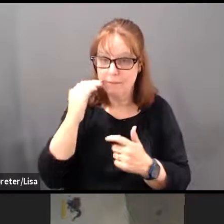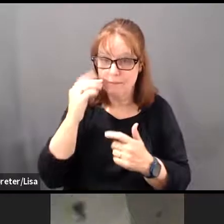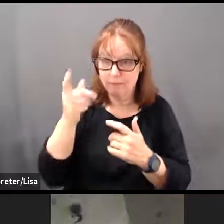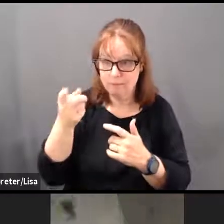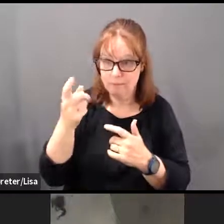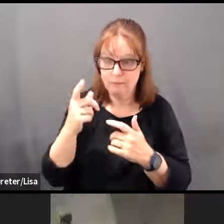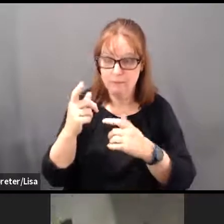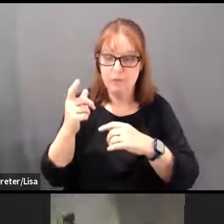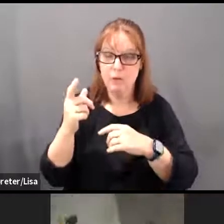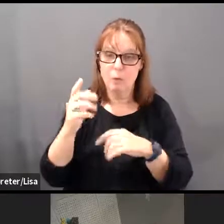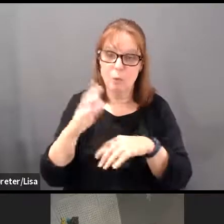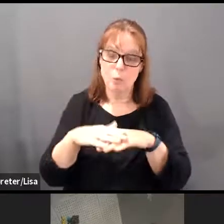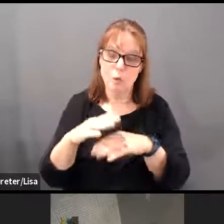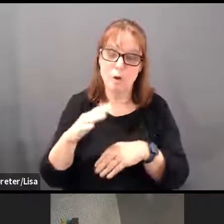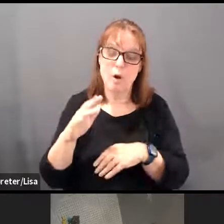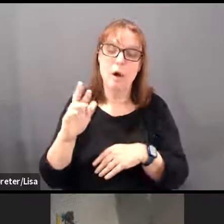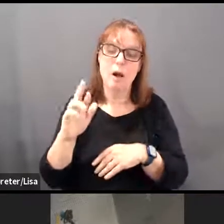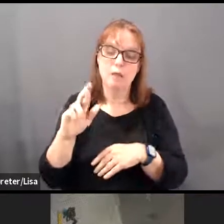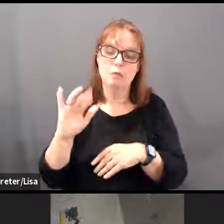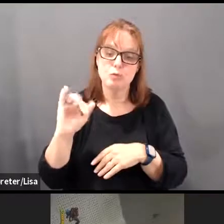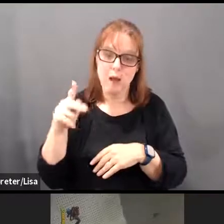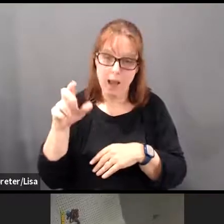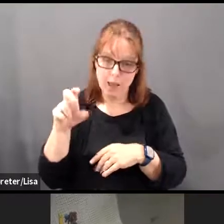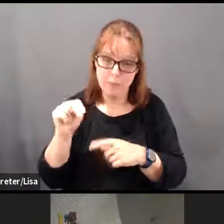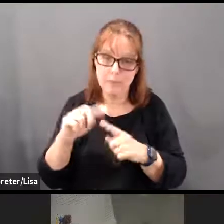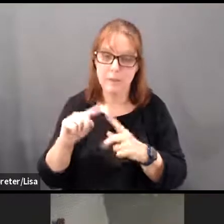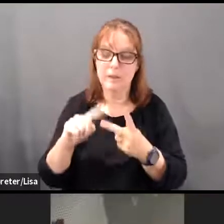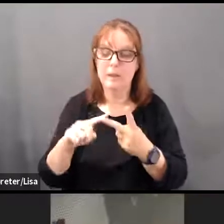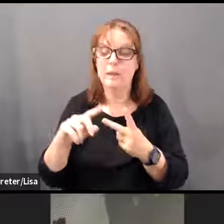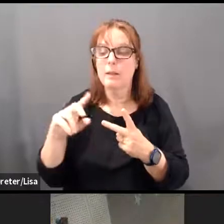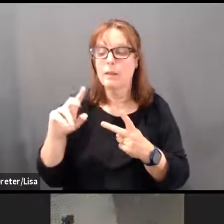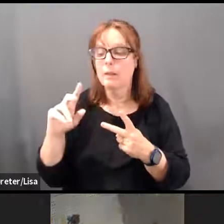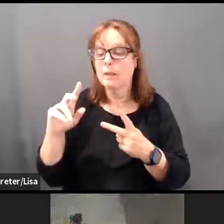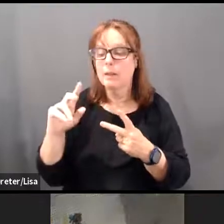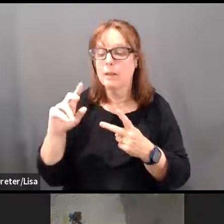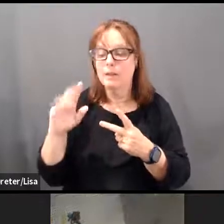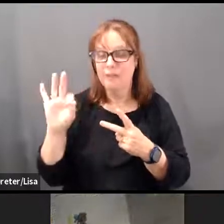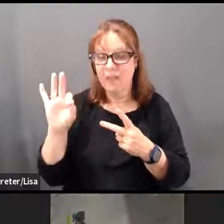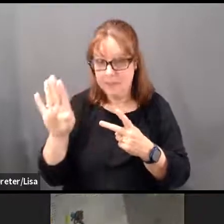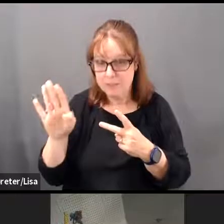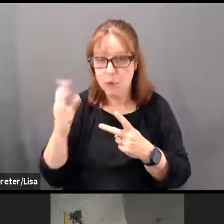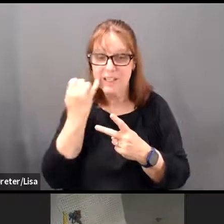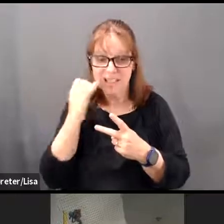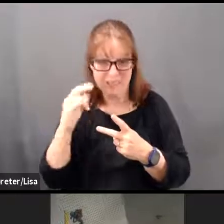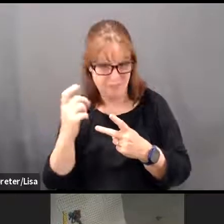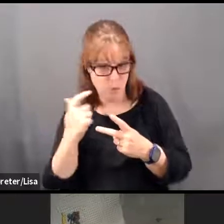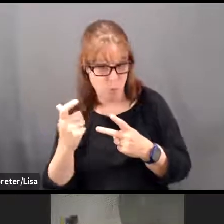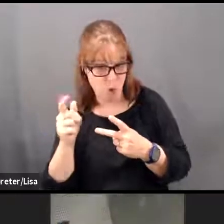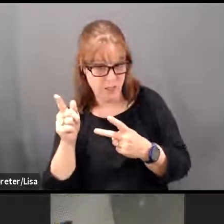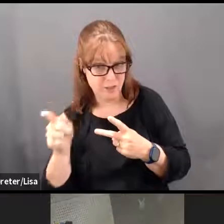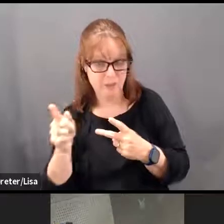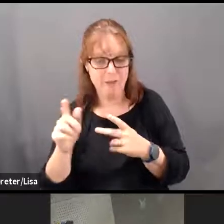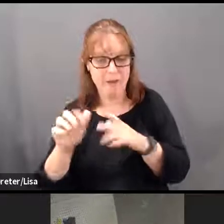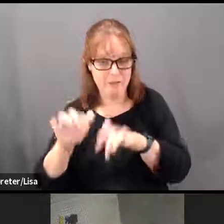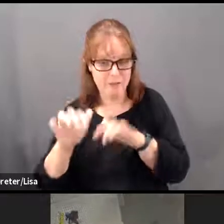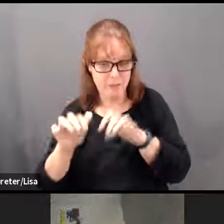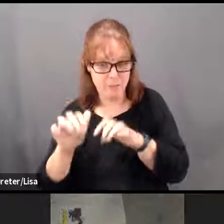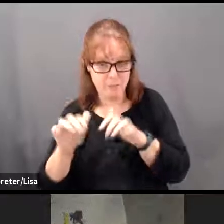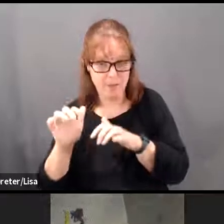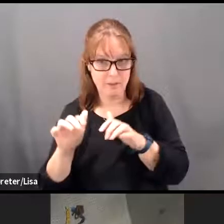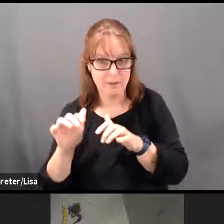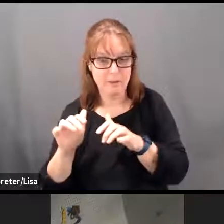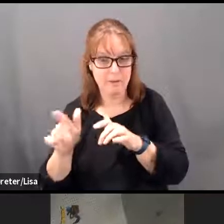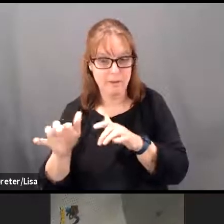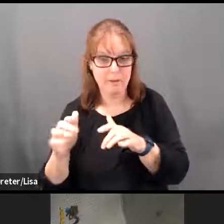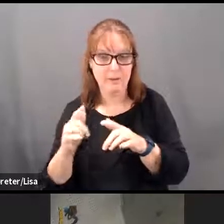on the RIPIN YouTube and Facebook pages, and you have a question there and you watch, feel free to just type it into the comments. I will relay it to